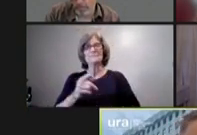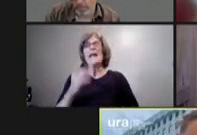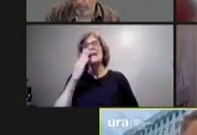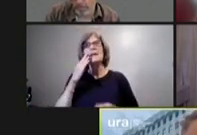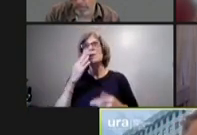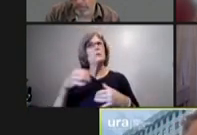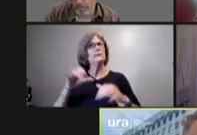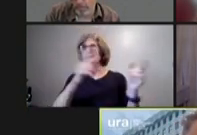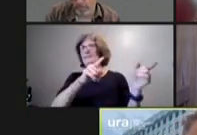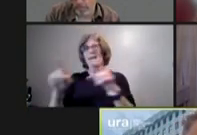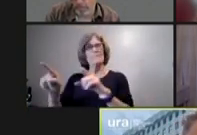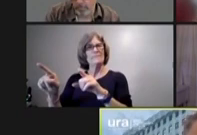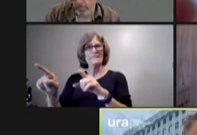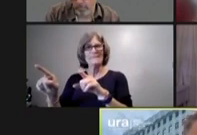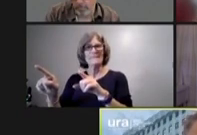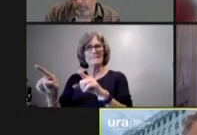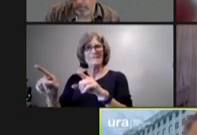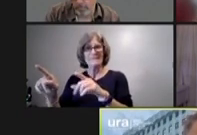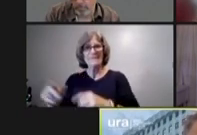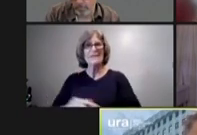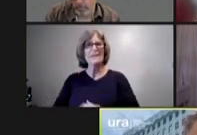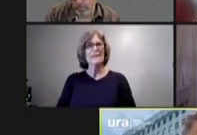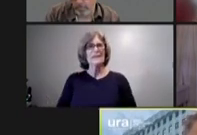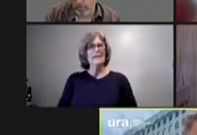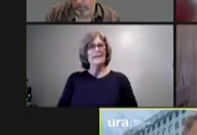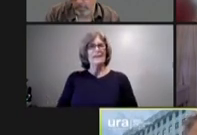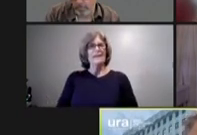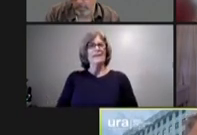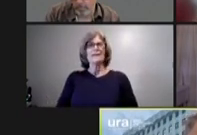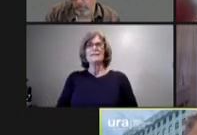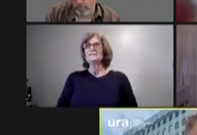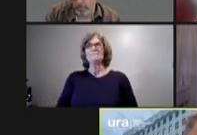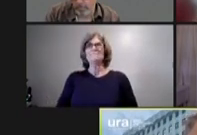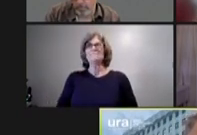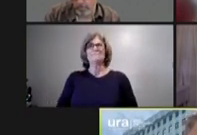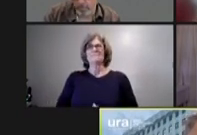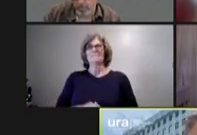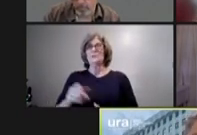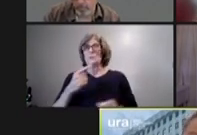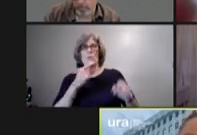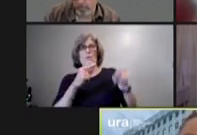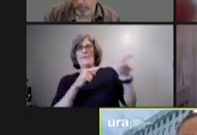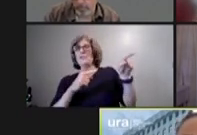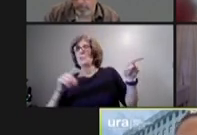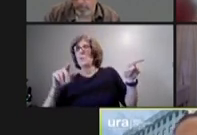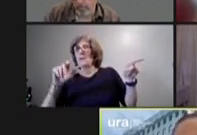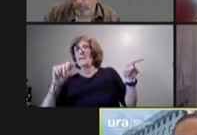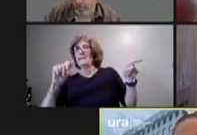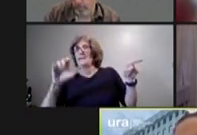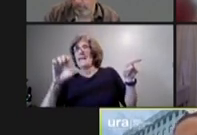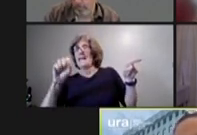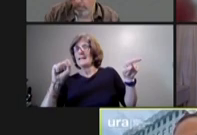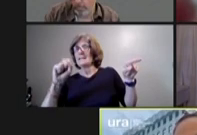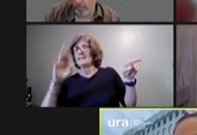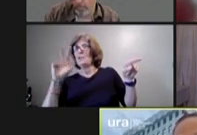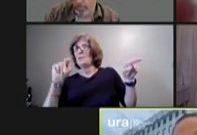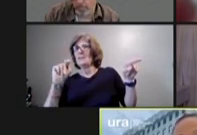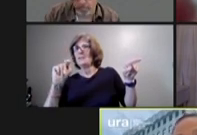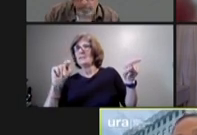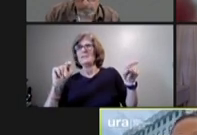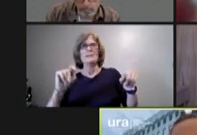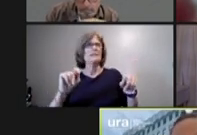today. And that the, you know, even having the accessible units, if we are not ensuring that there are equitable